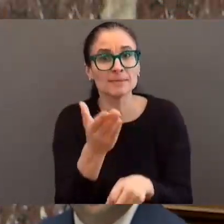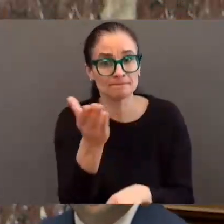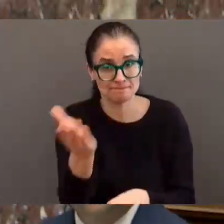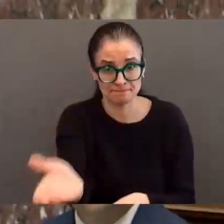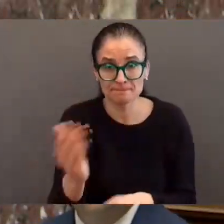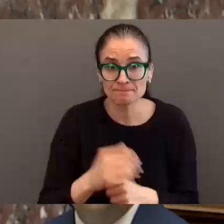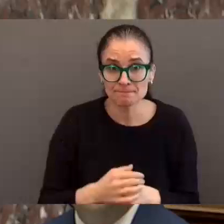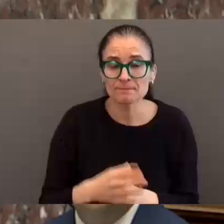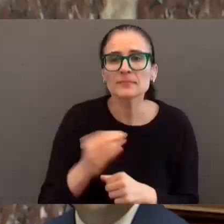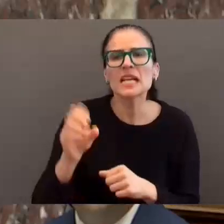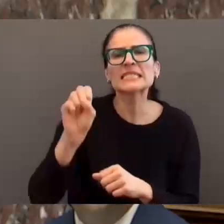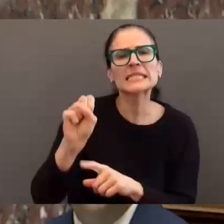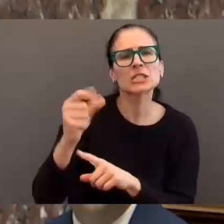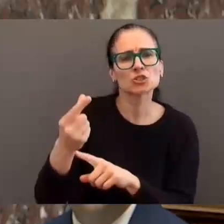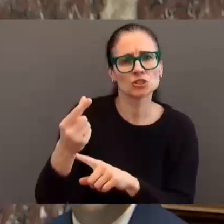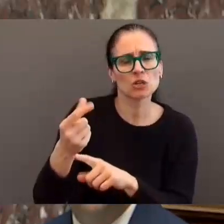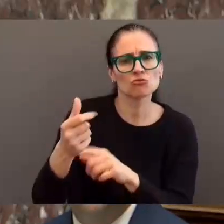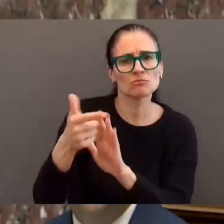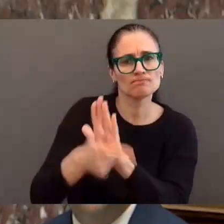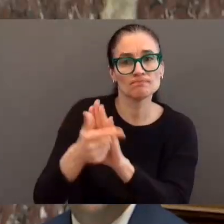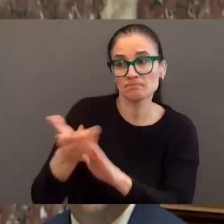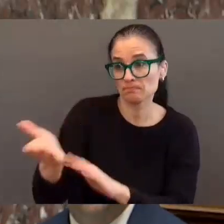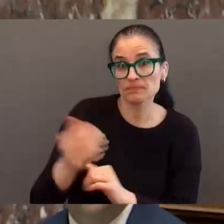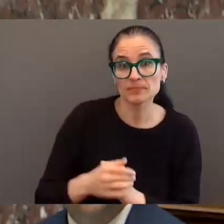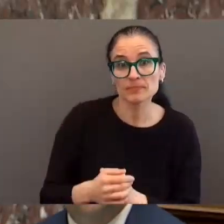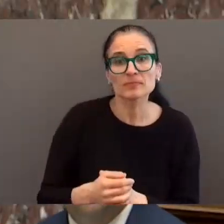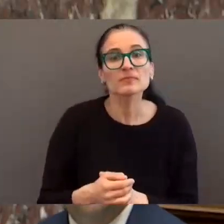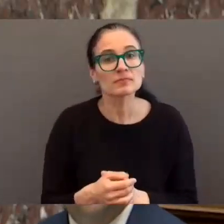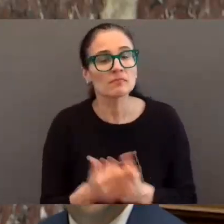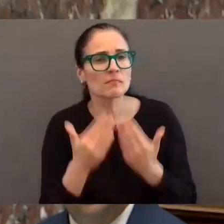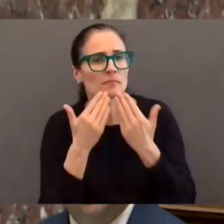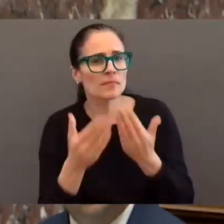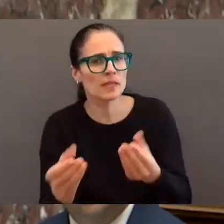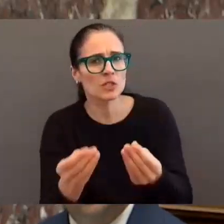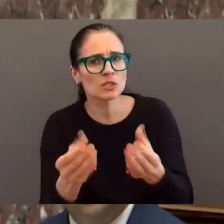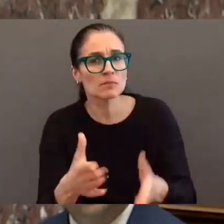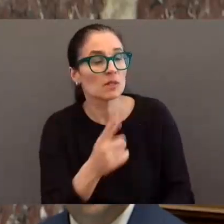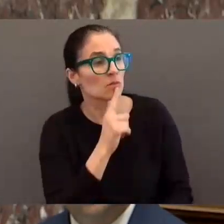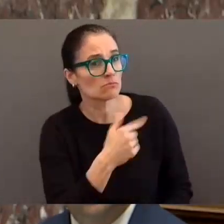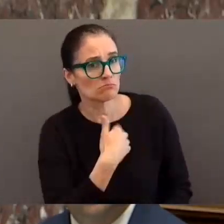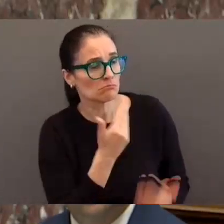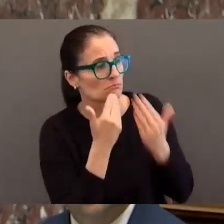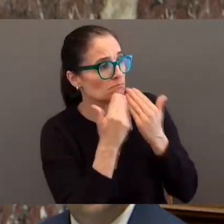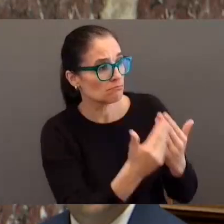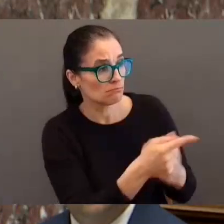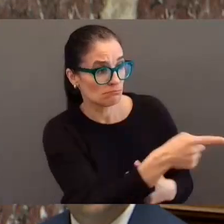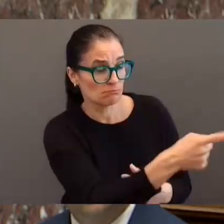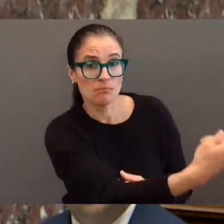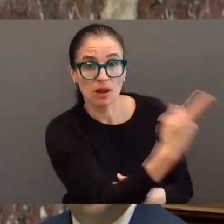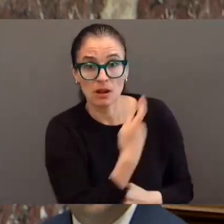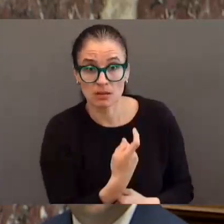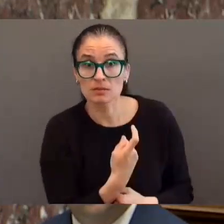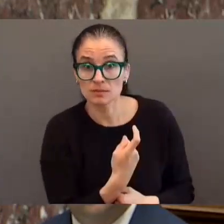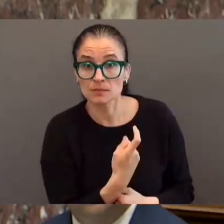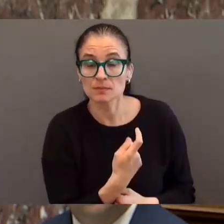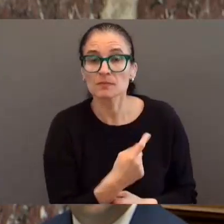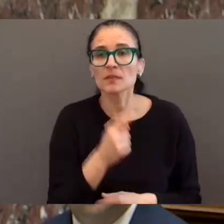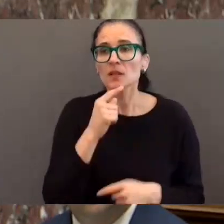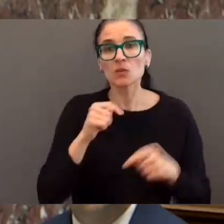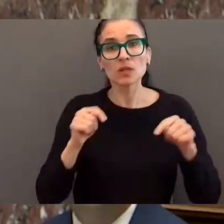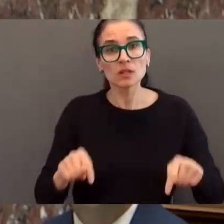Thank you, Mr. Speaker, and thank you to the member opposite for the question. This government is working very hard to